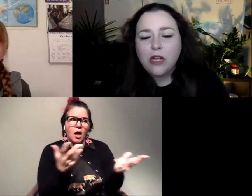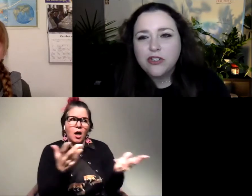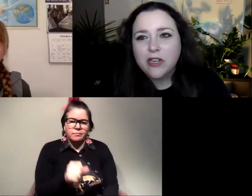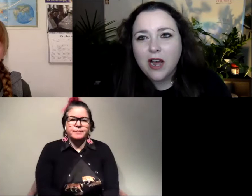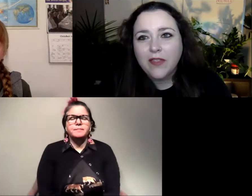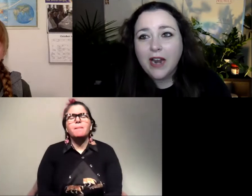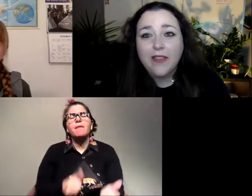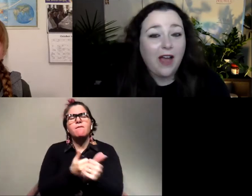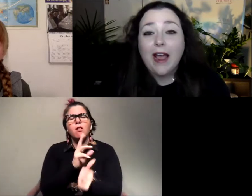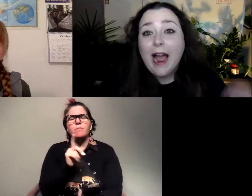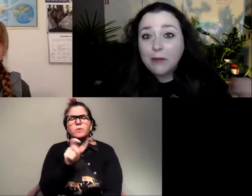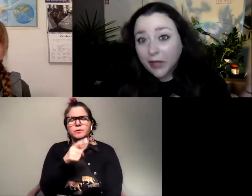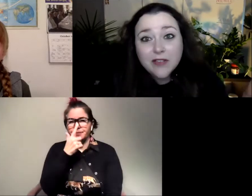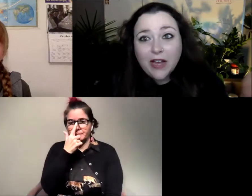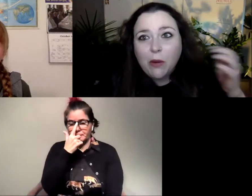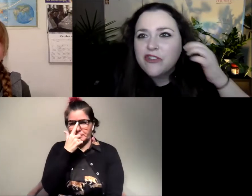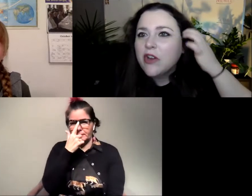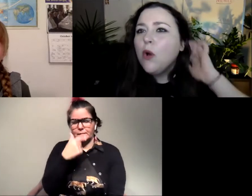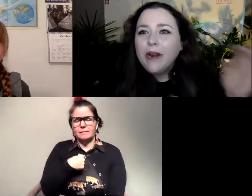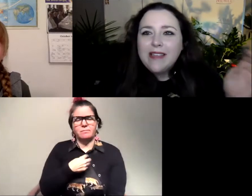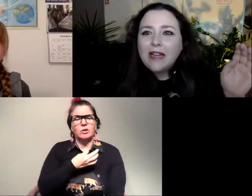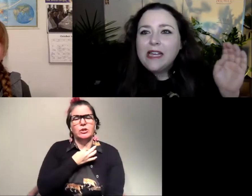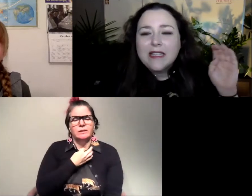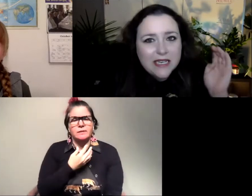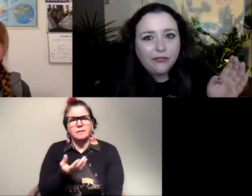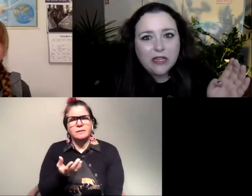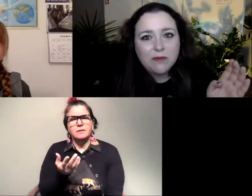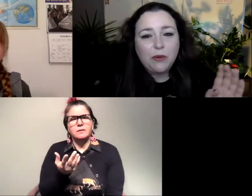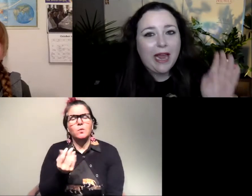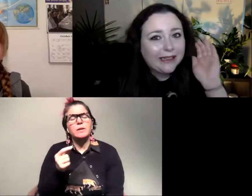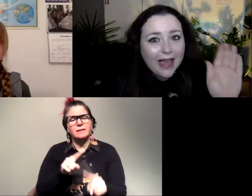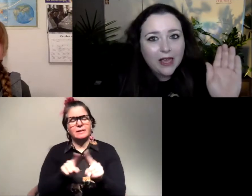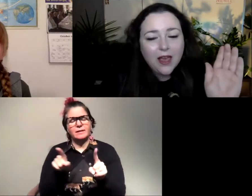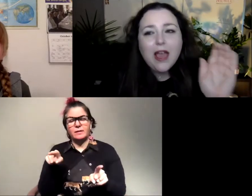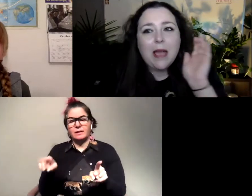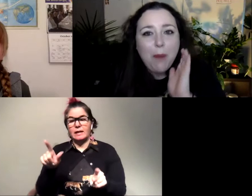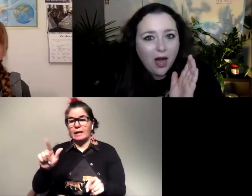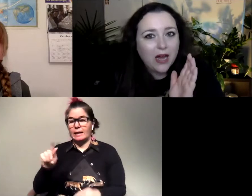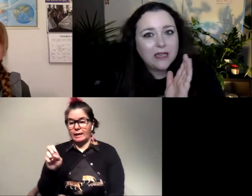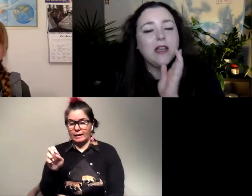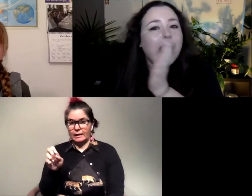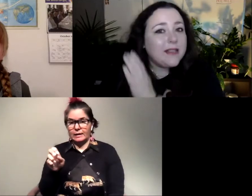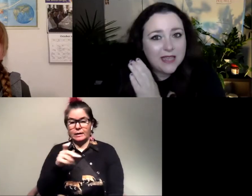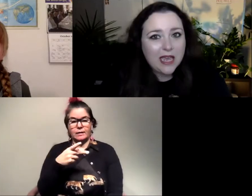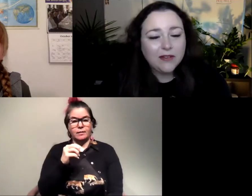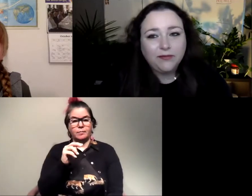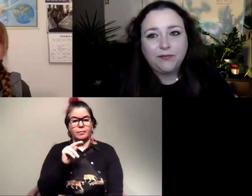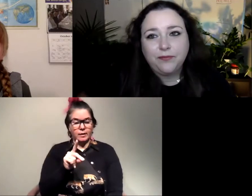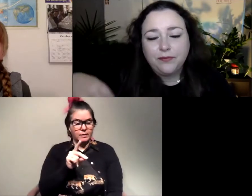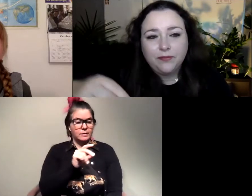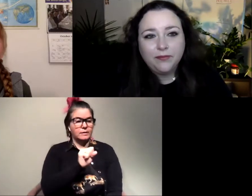follow-up question that I had because of that question. What exactly is the difference between a lake, a pond, and a